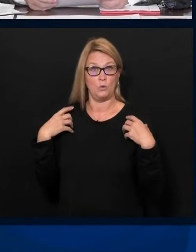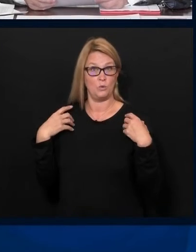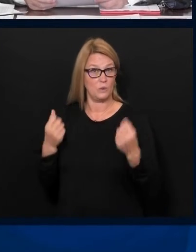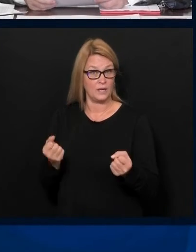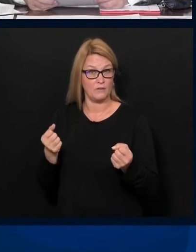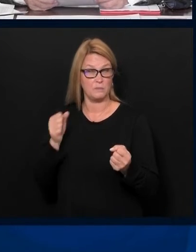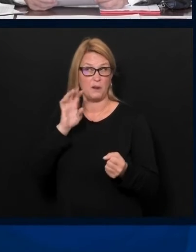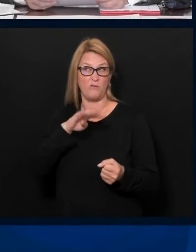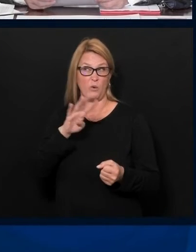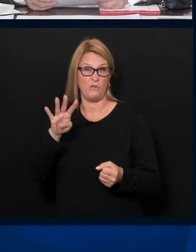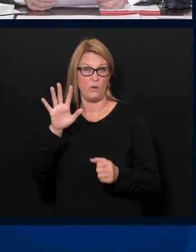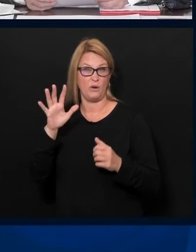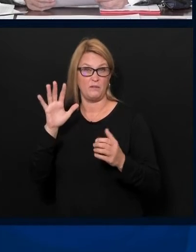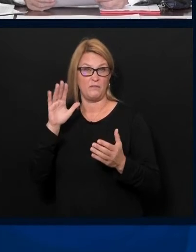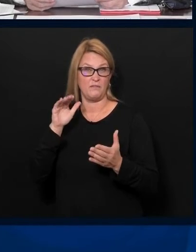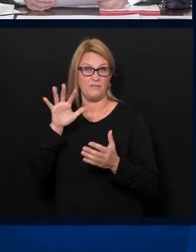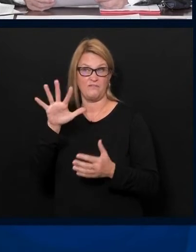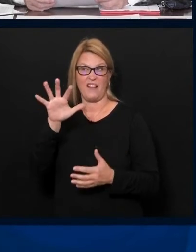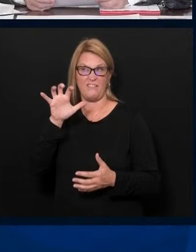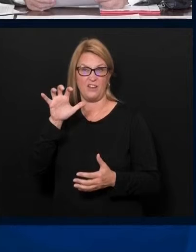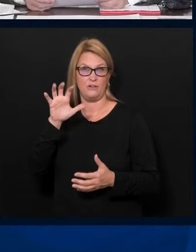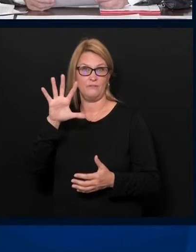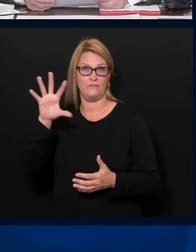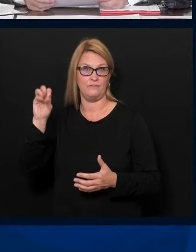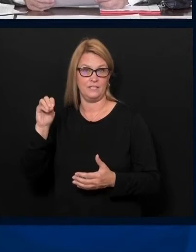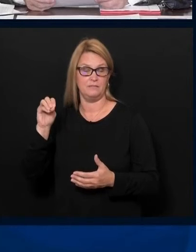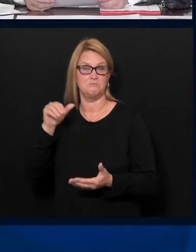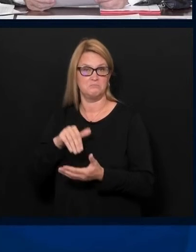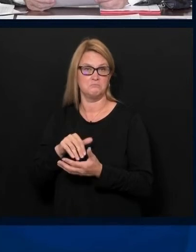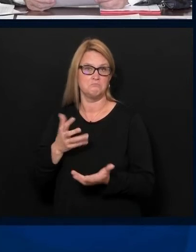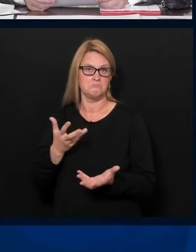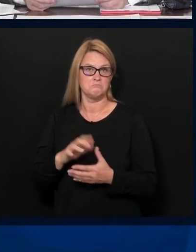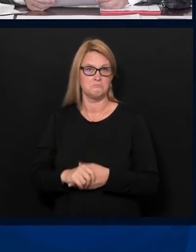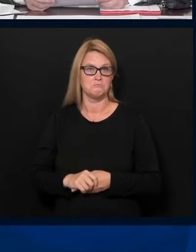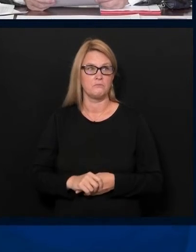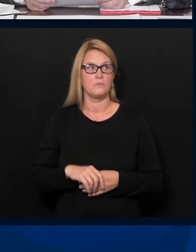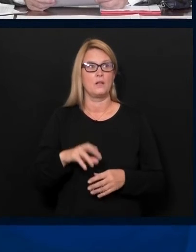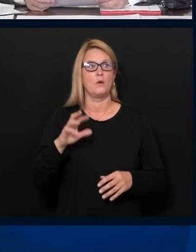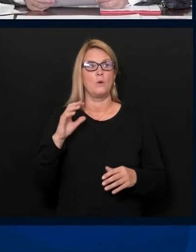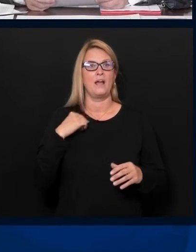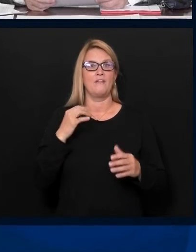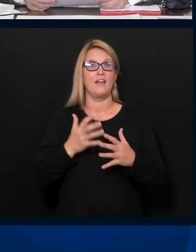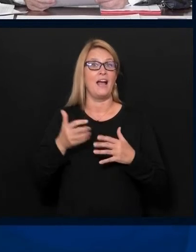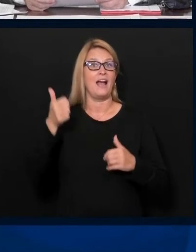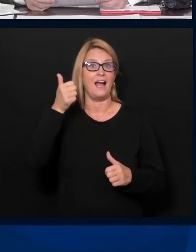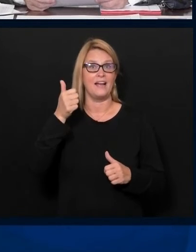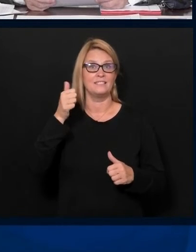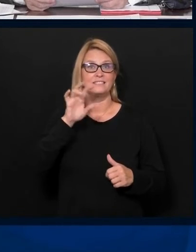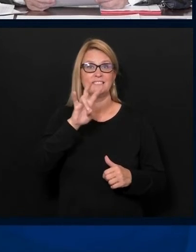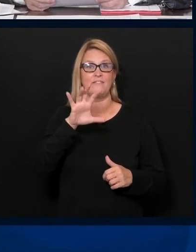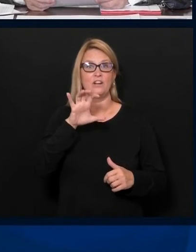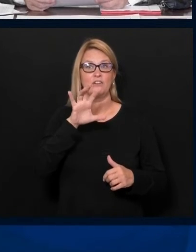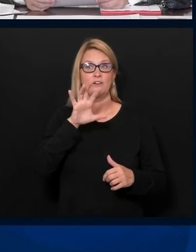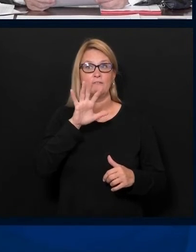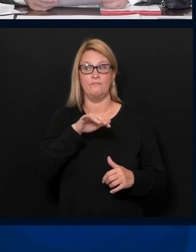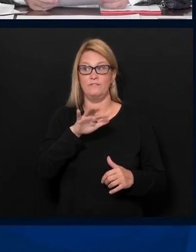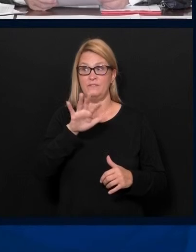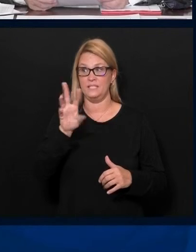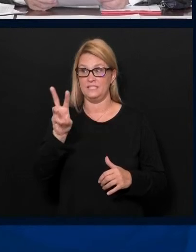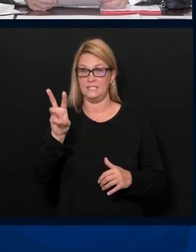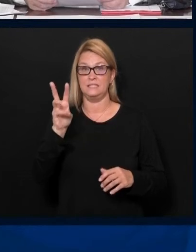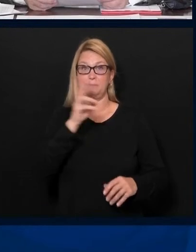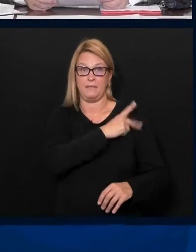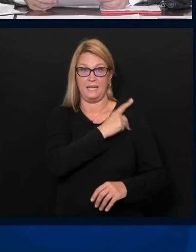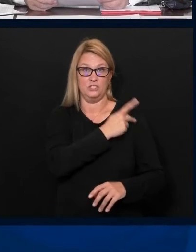cases are 44,550. We have a record high of 766 patients that are